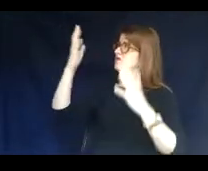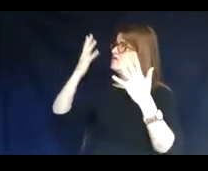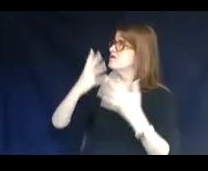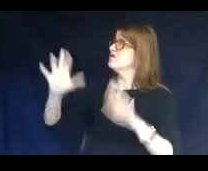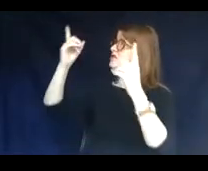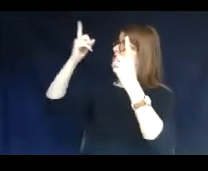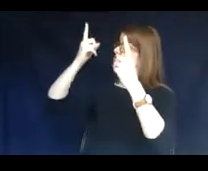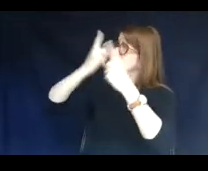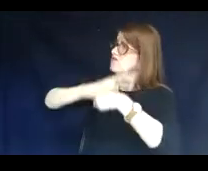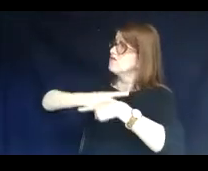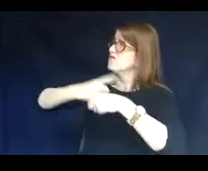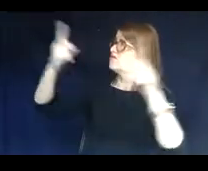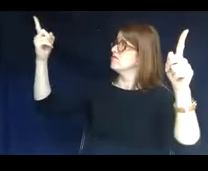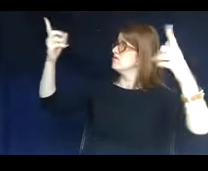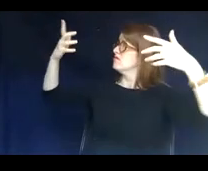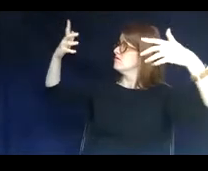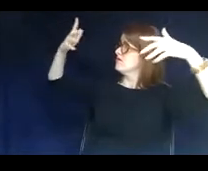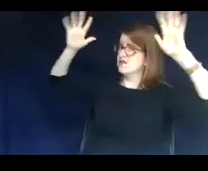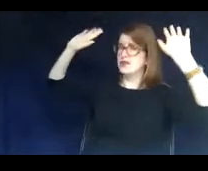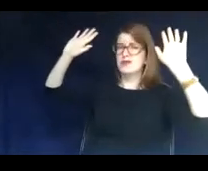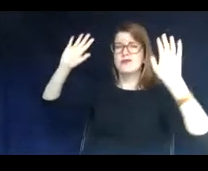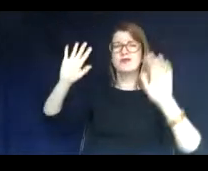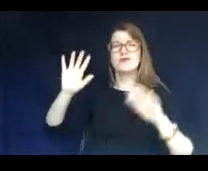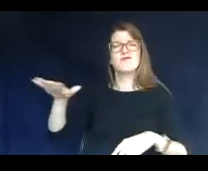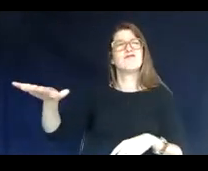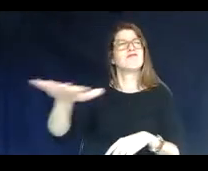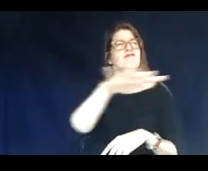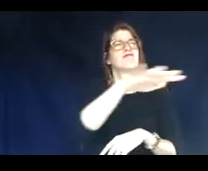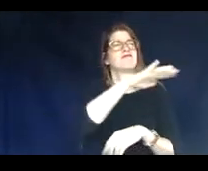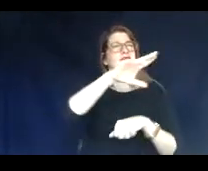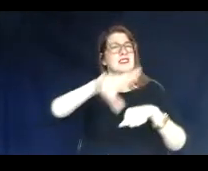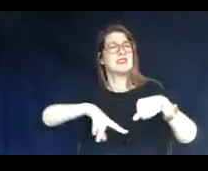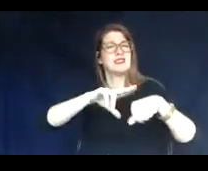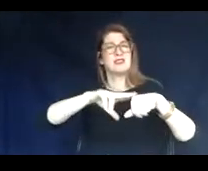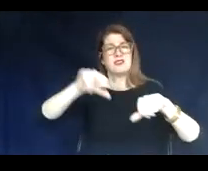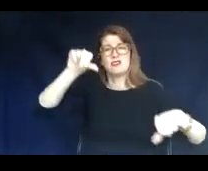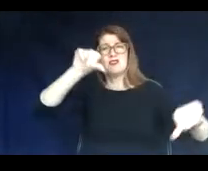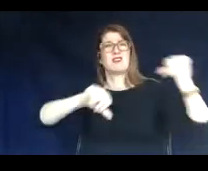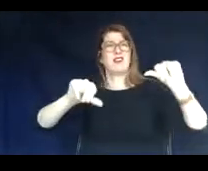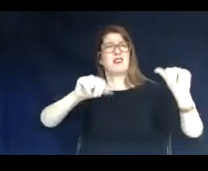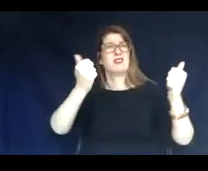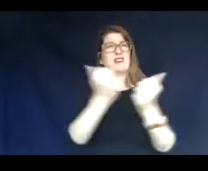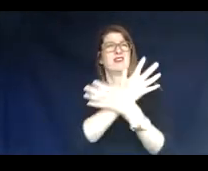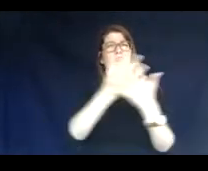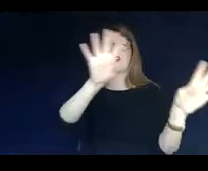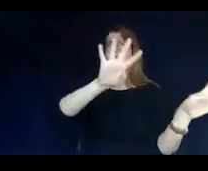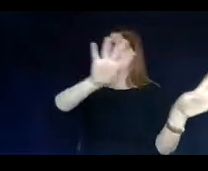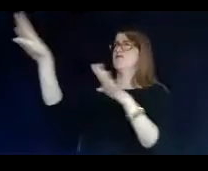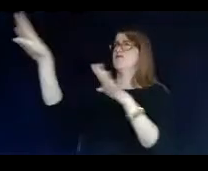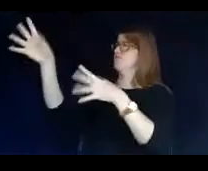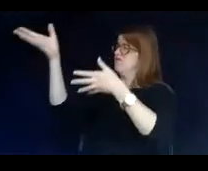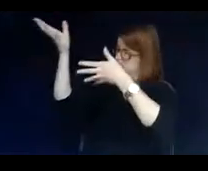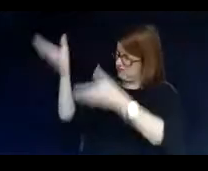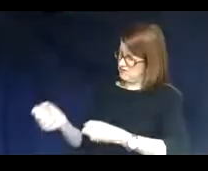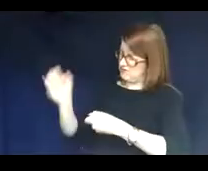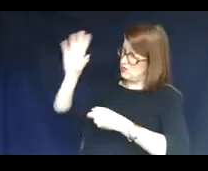You have spoken on nature and science, follow the sound of your